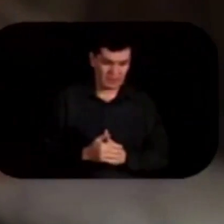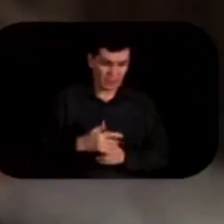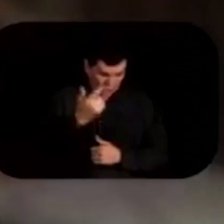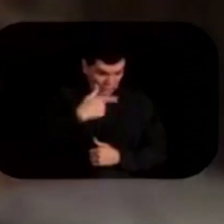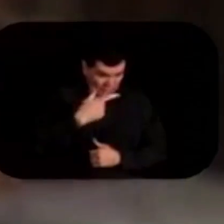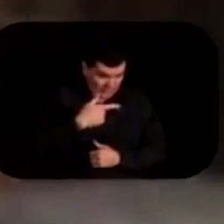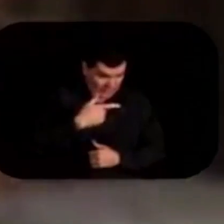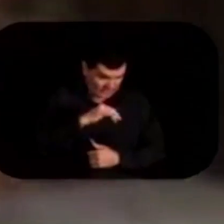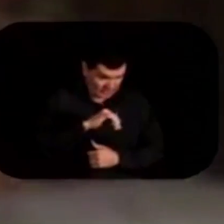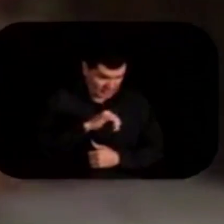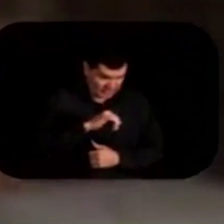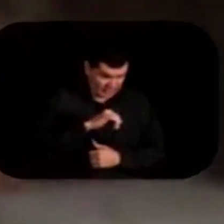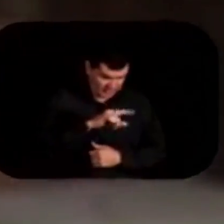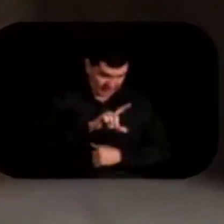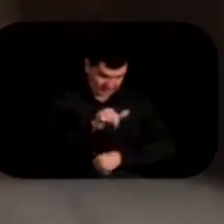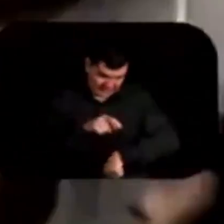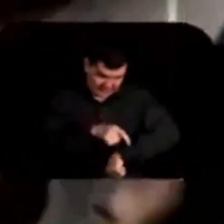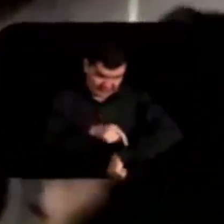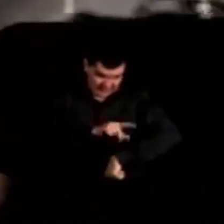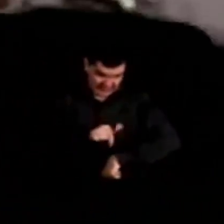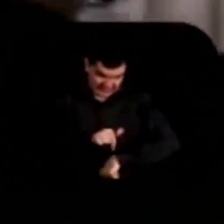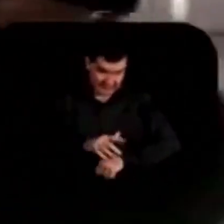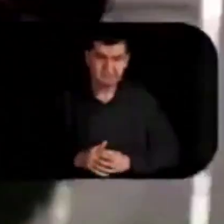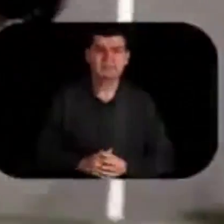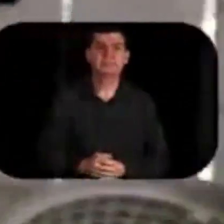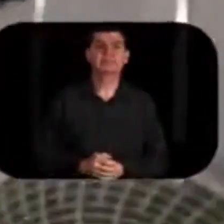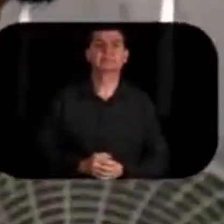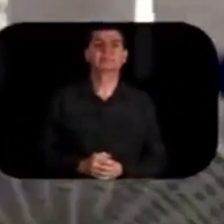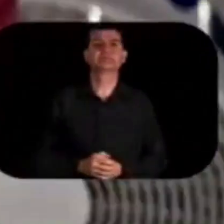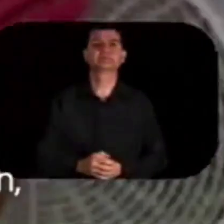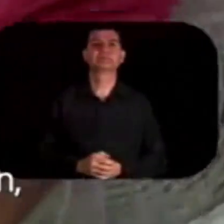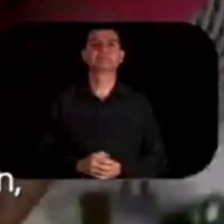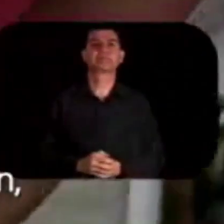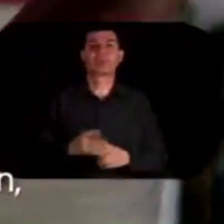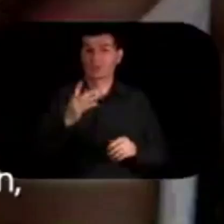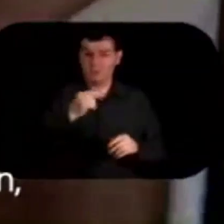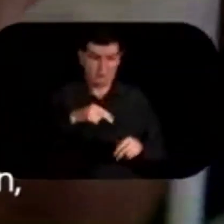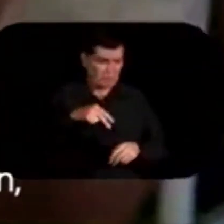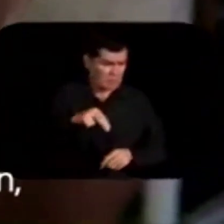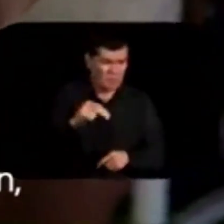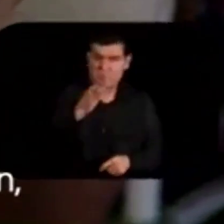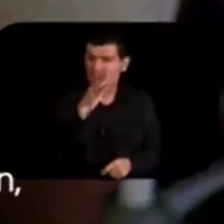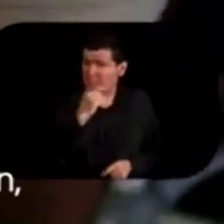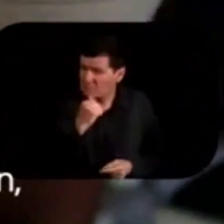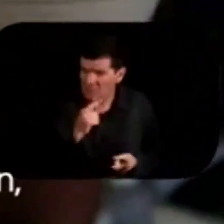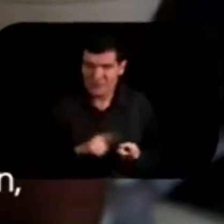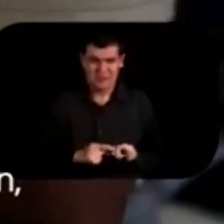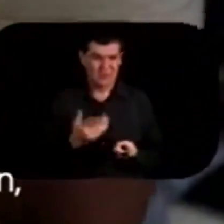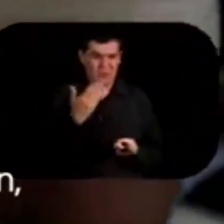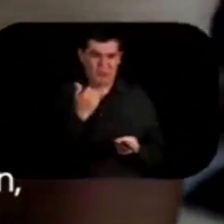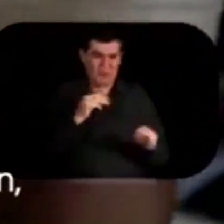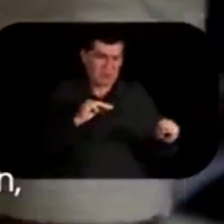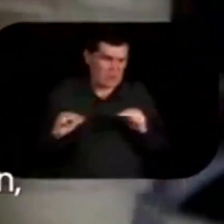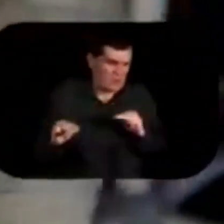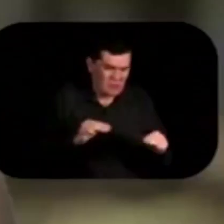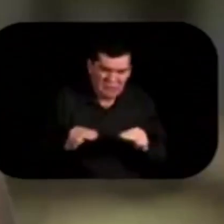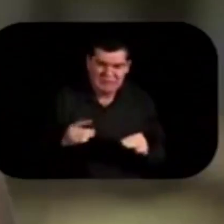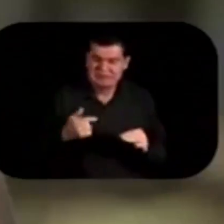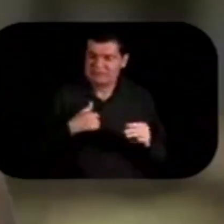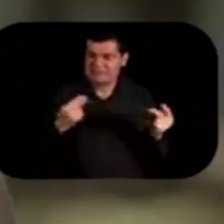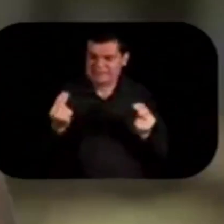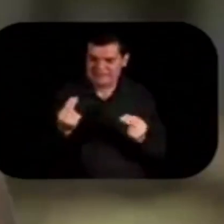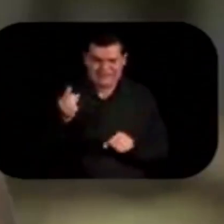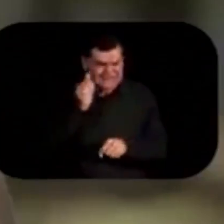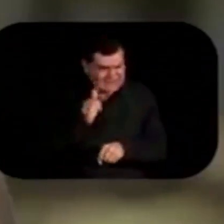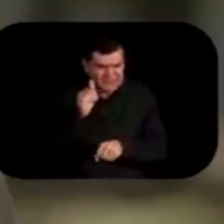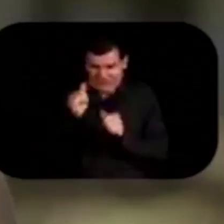with. This evening, a little later, yeah. So since she could not walk or move on